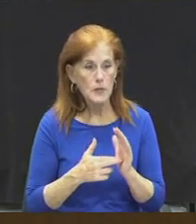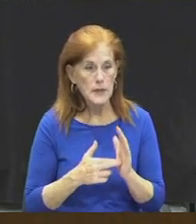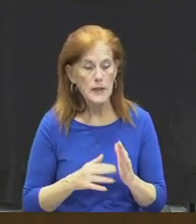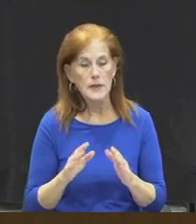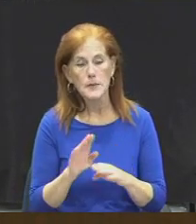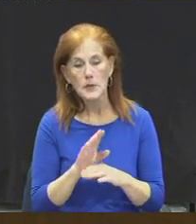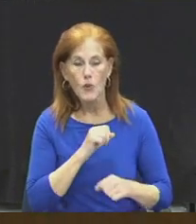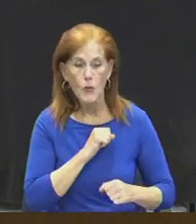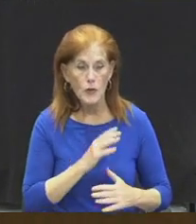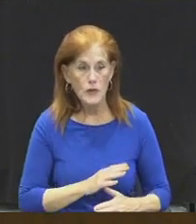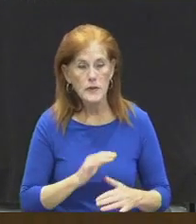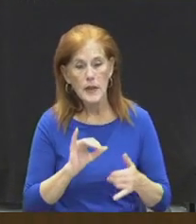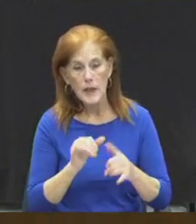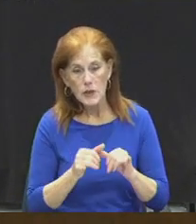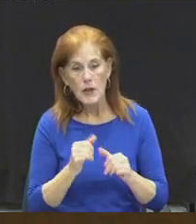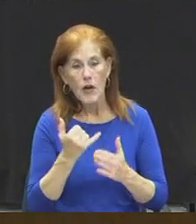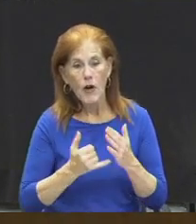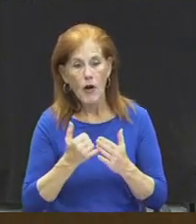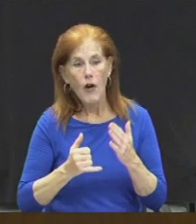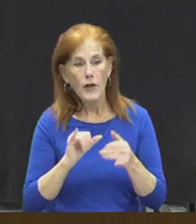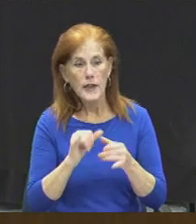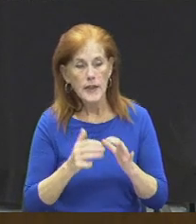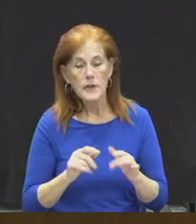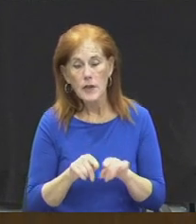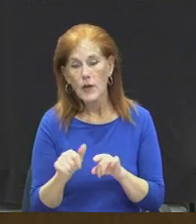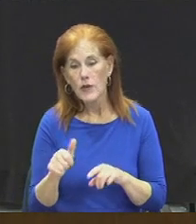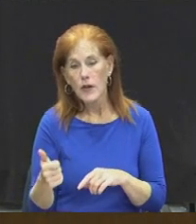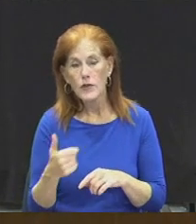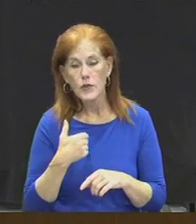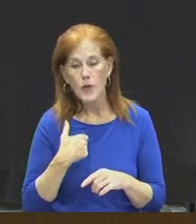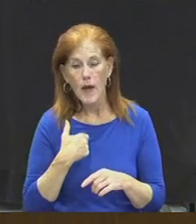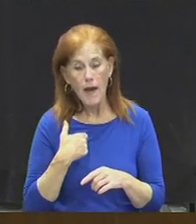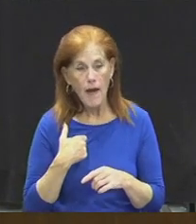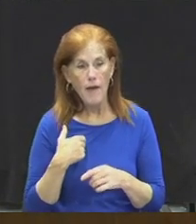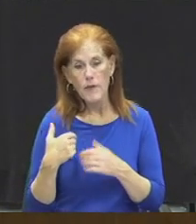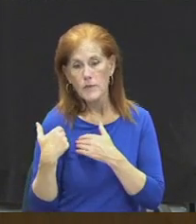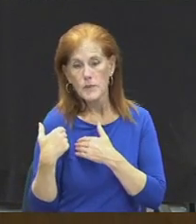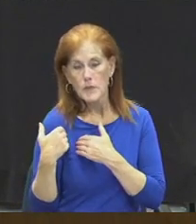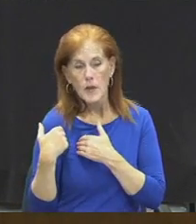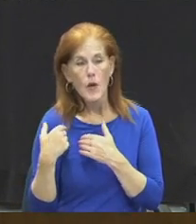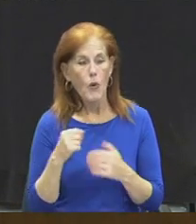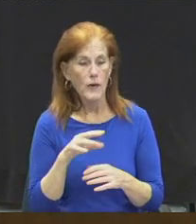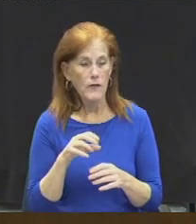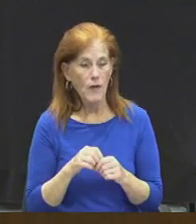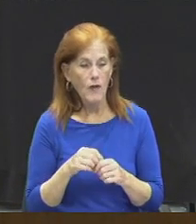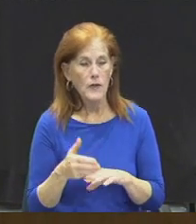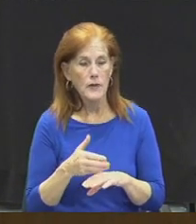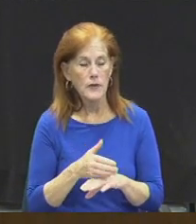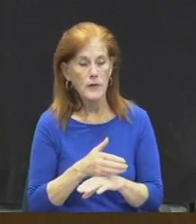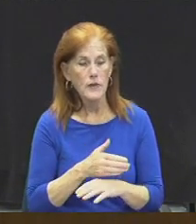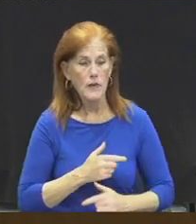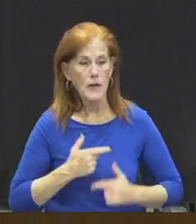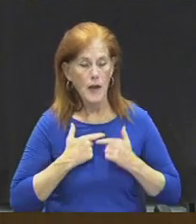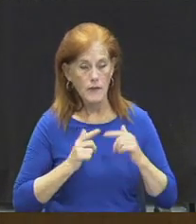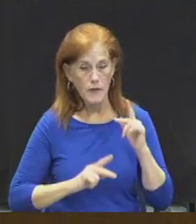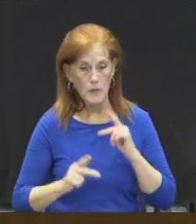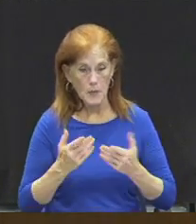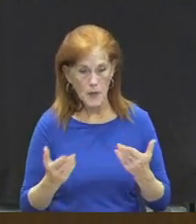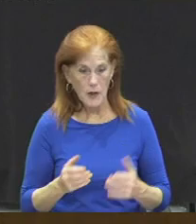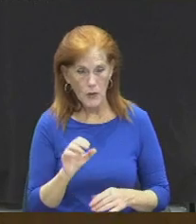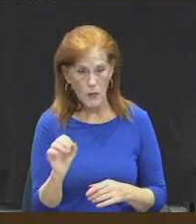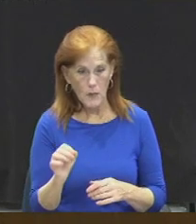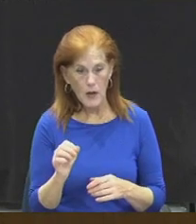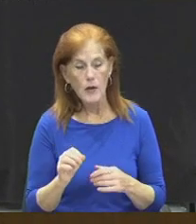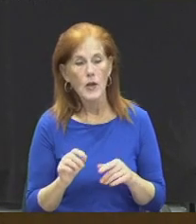owners, engineers and architects, and others who have a role in bettering the lives of Omaha citizens with disabilities. We